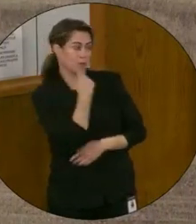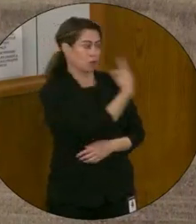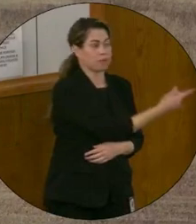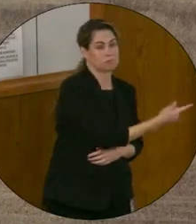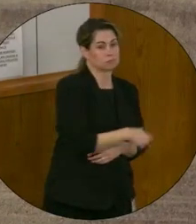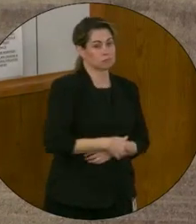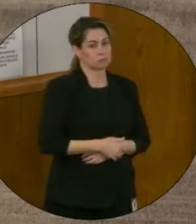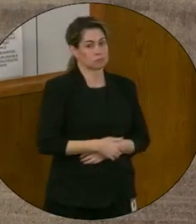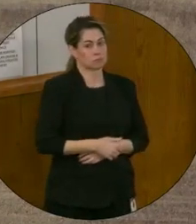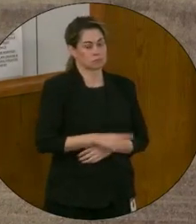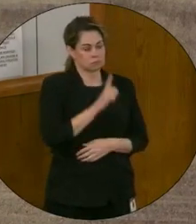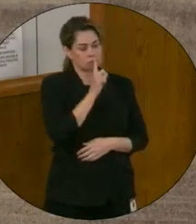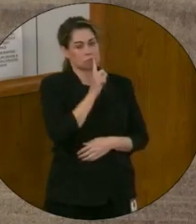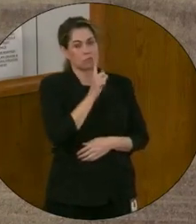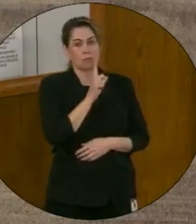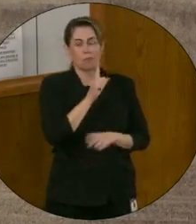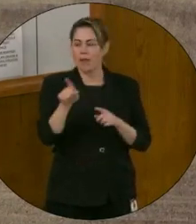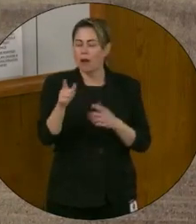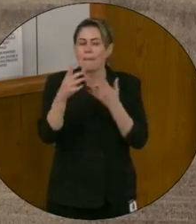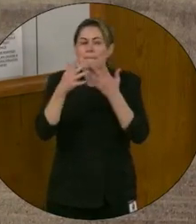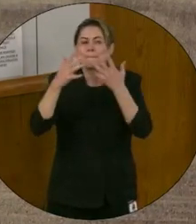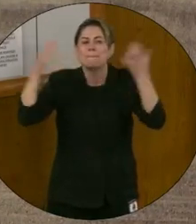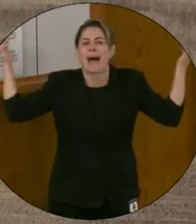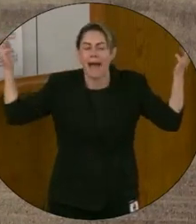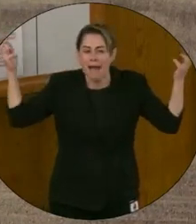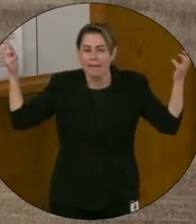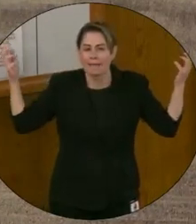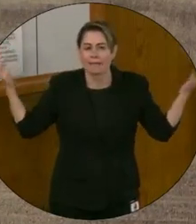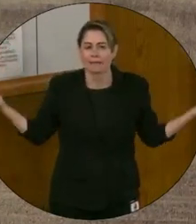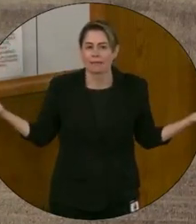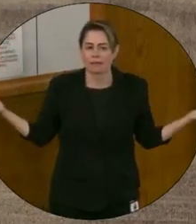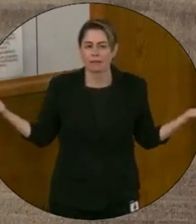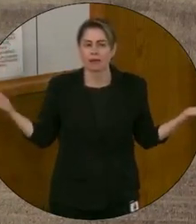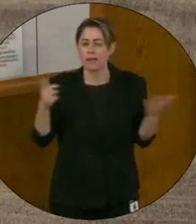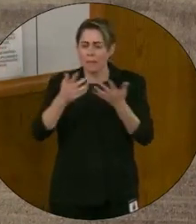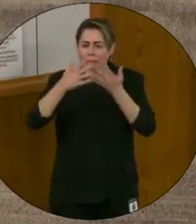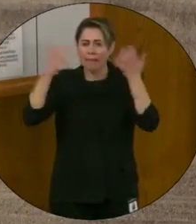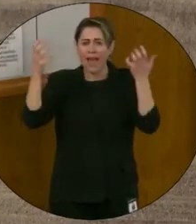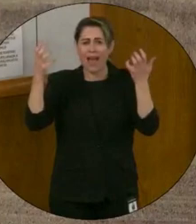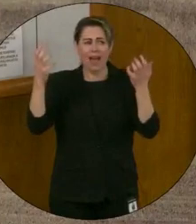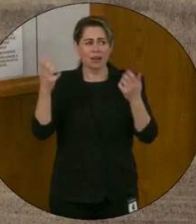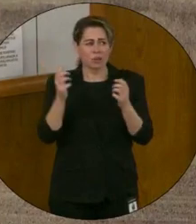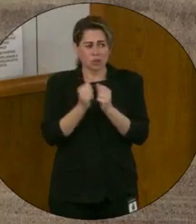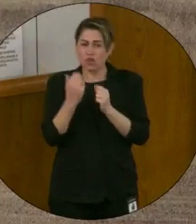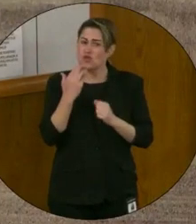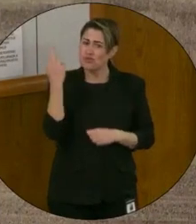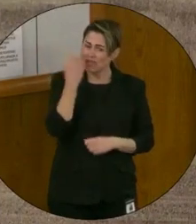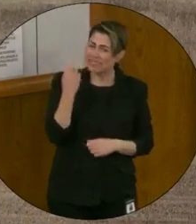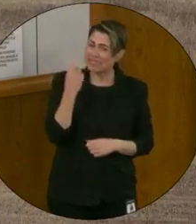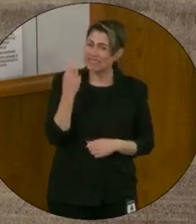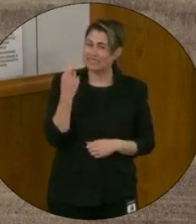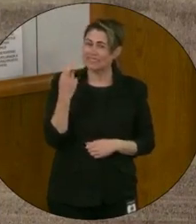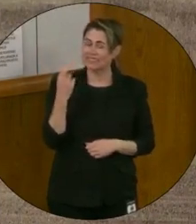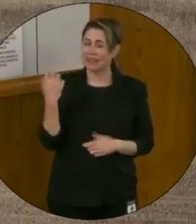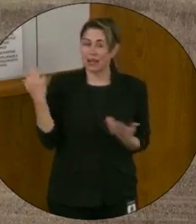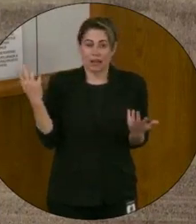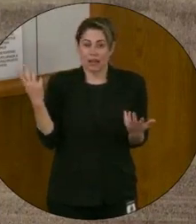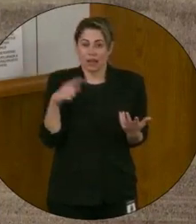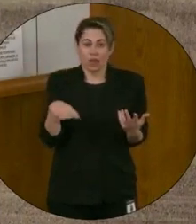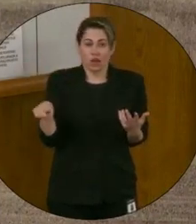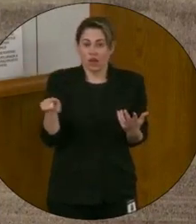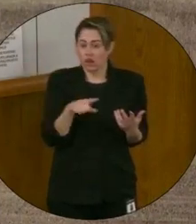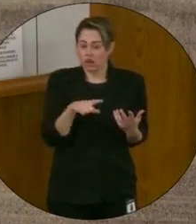They are furious. And they're furious with good reason. You led